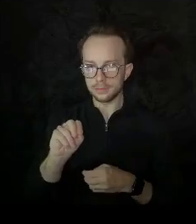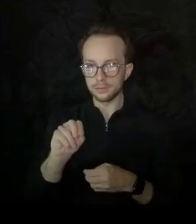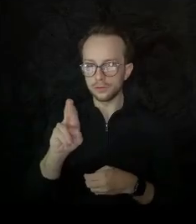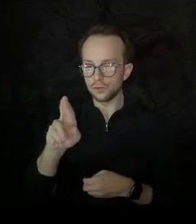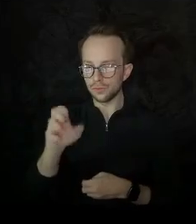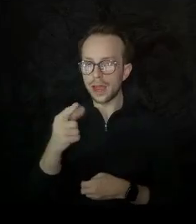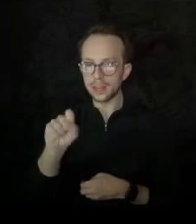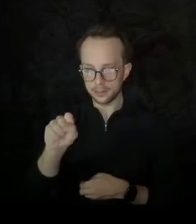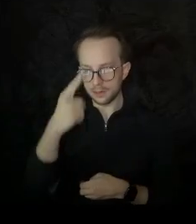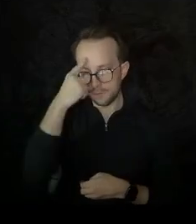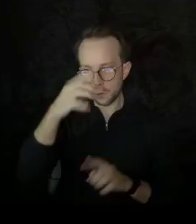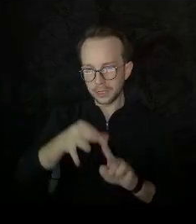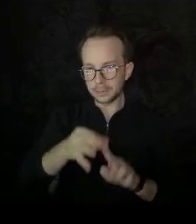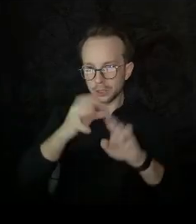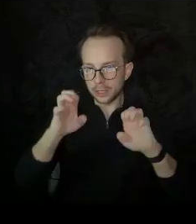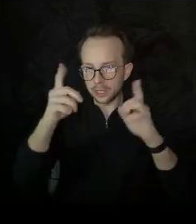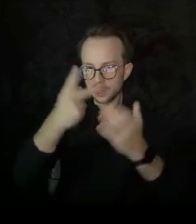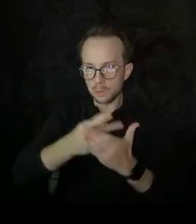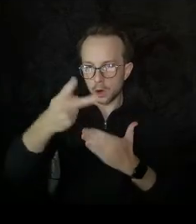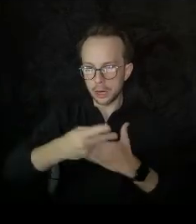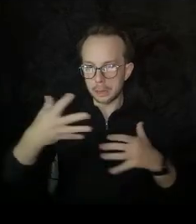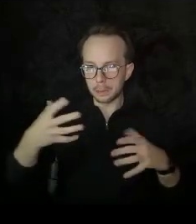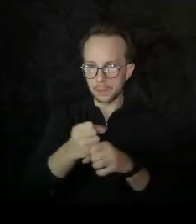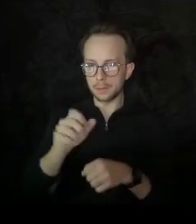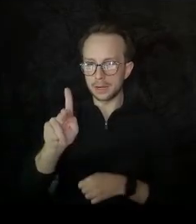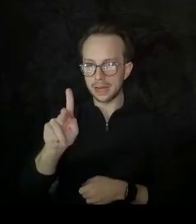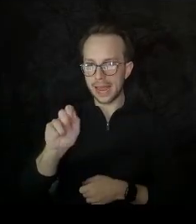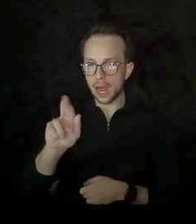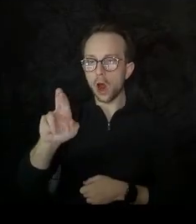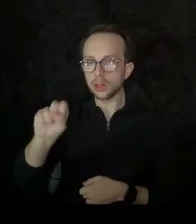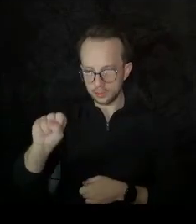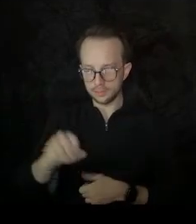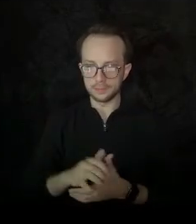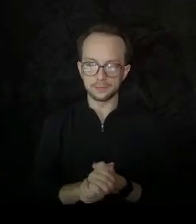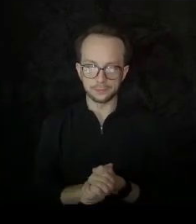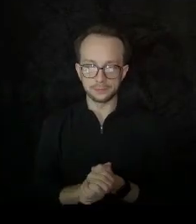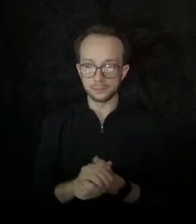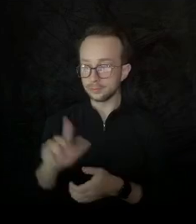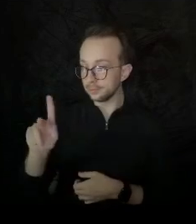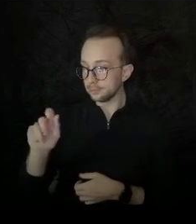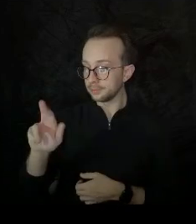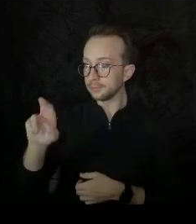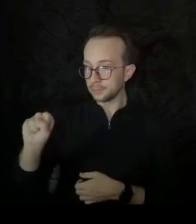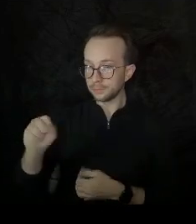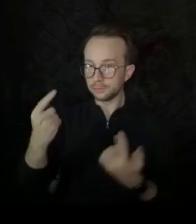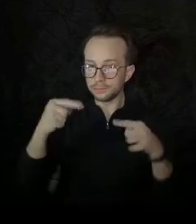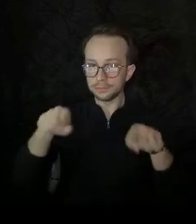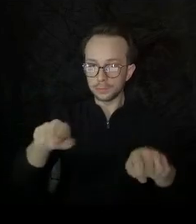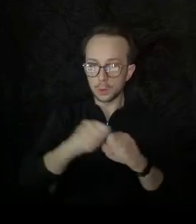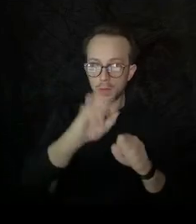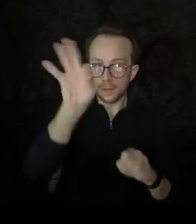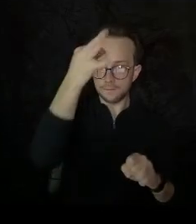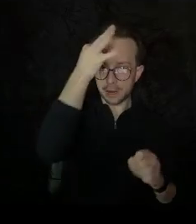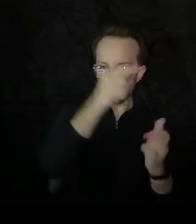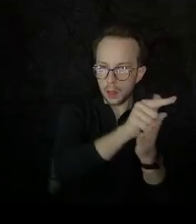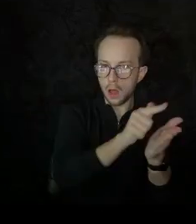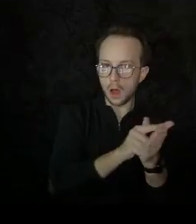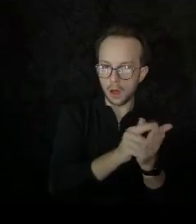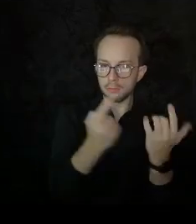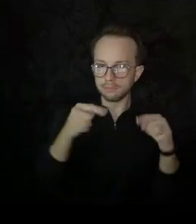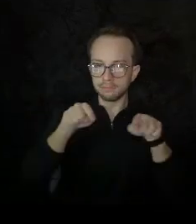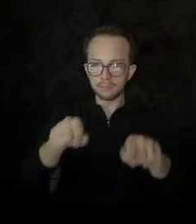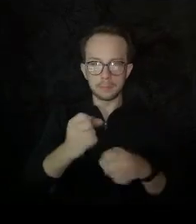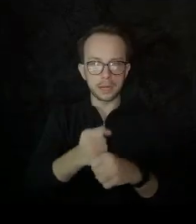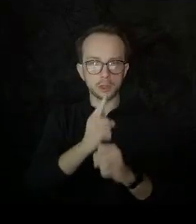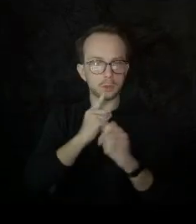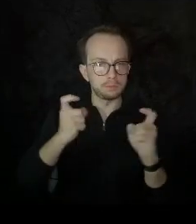Programs, or KARs. These work alongside the national law to make sure children get the right support.